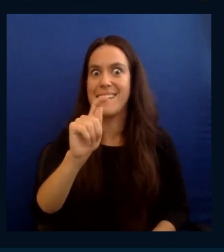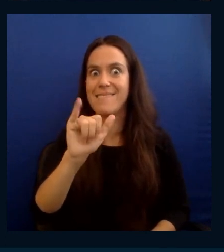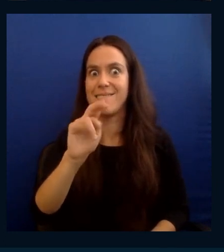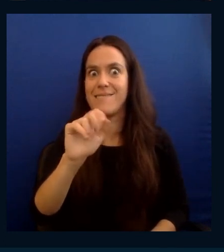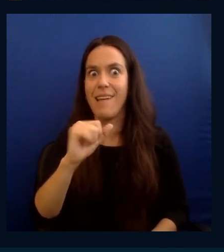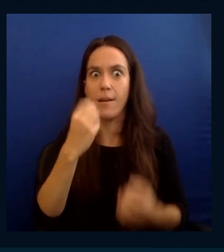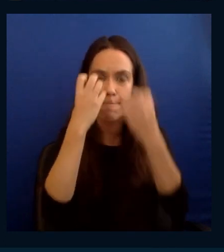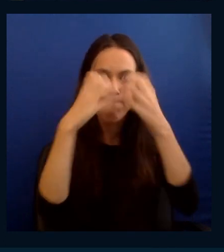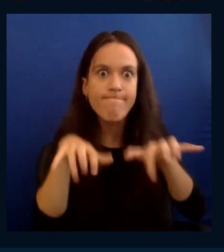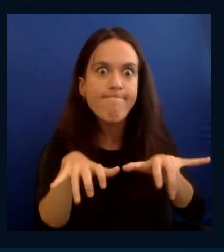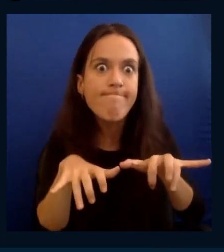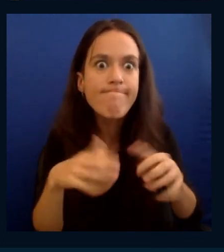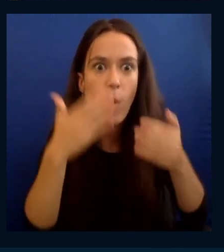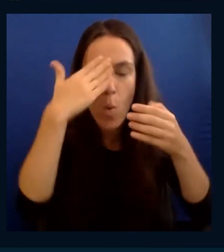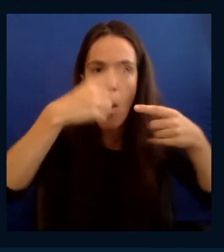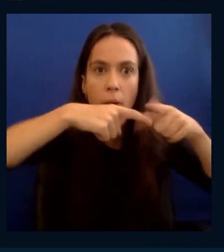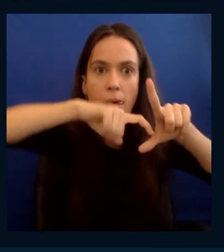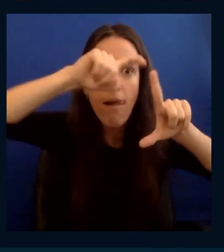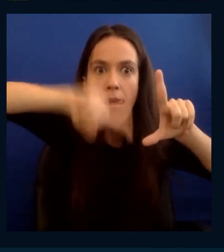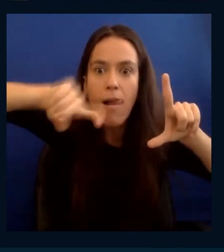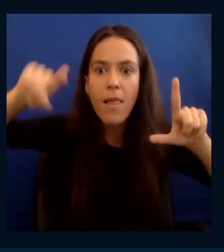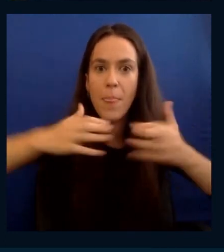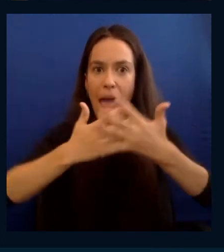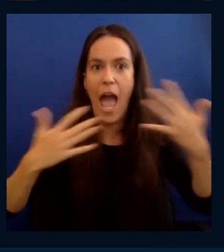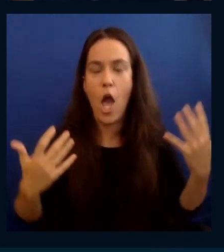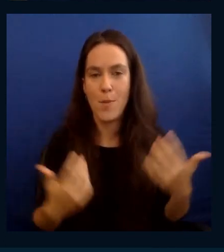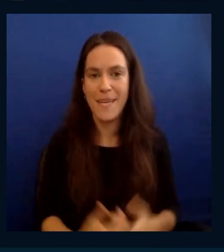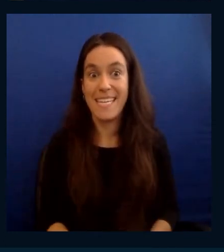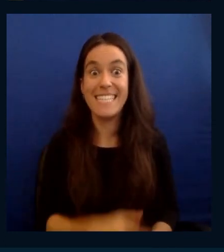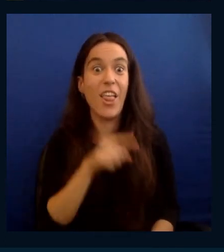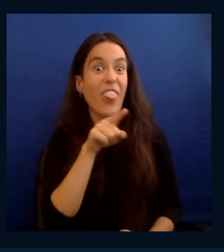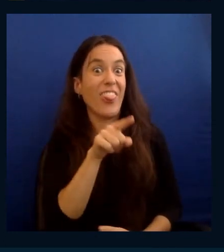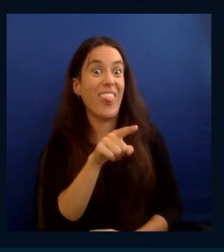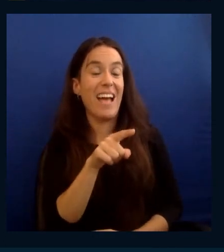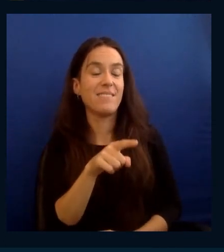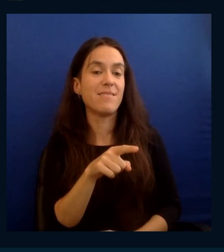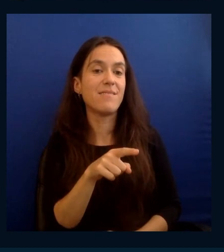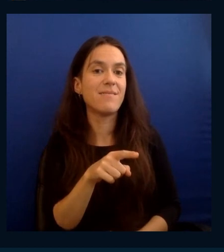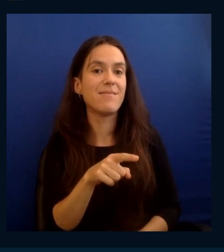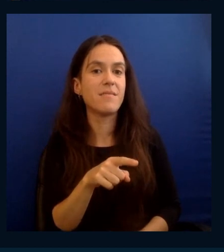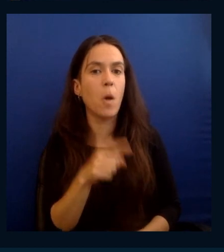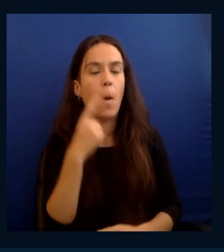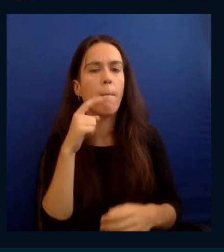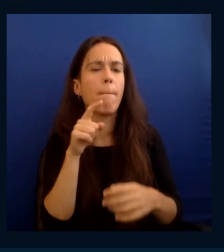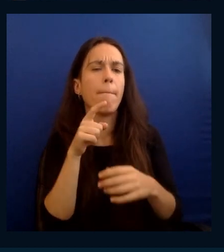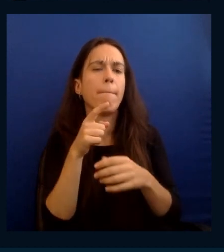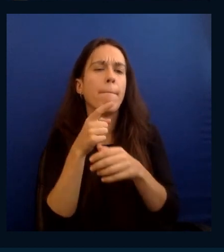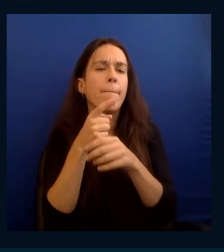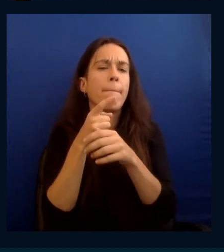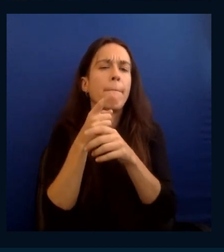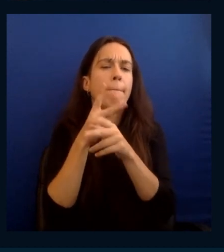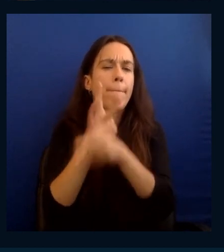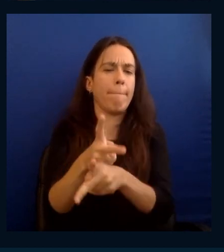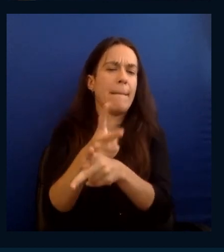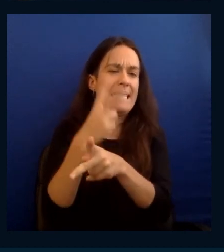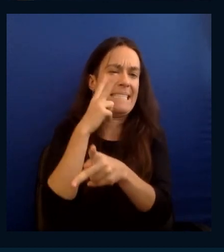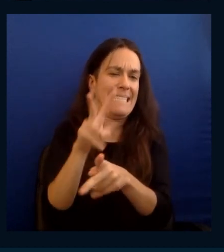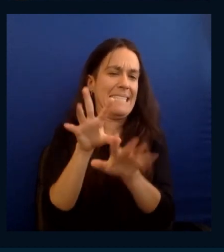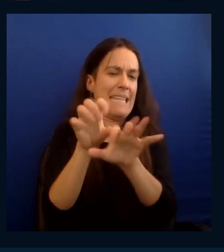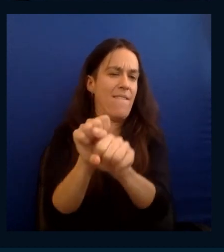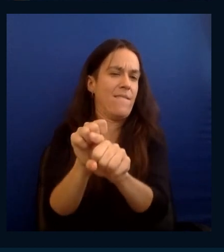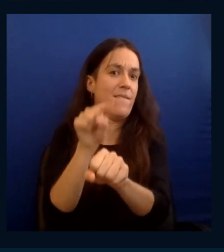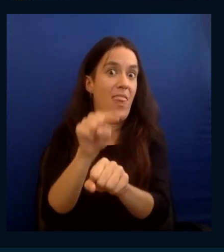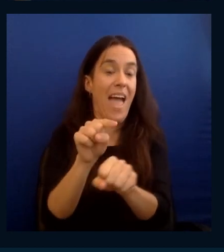company at Tailwind Traders, we know what the changes were. So we're basically just going to split this traffic, use A/B testing to achieve this. And looking at